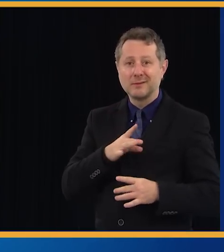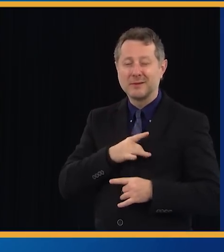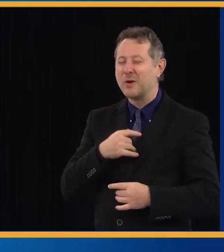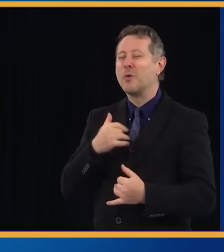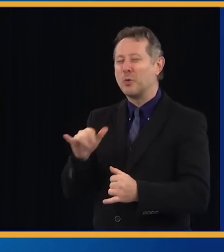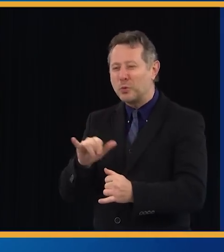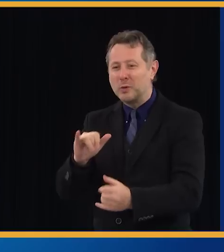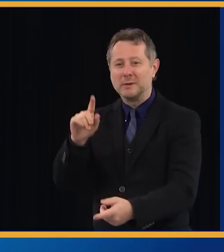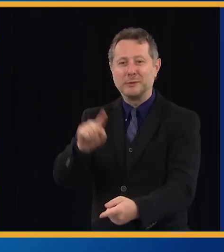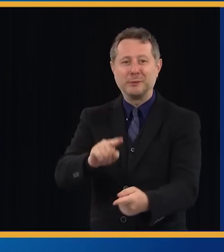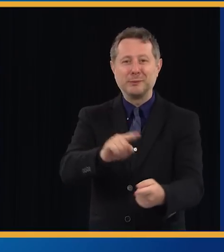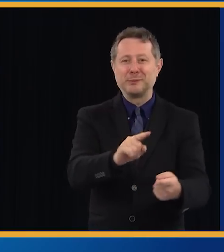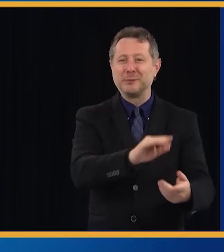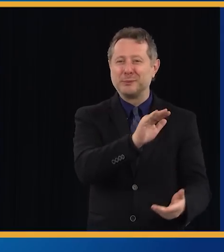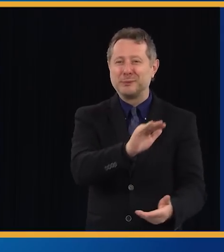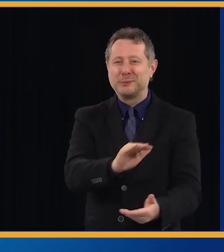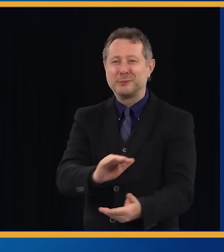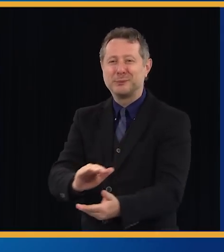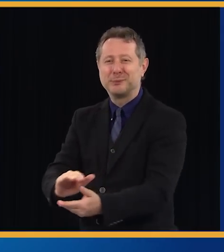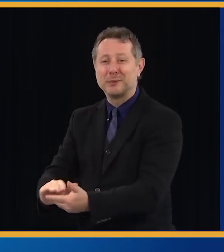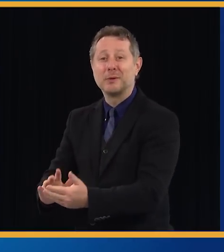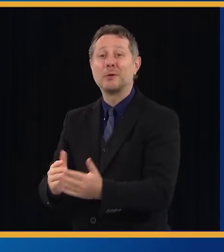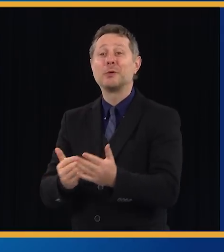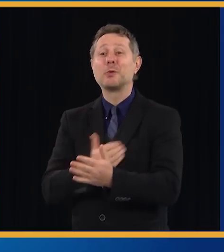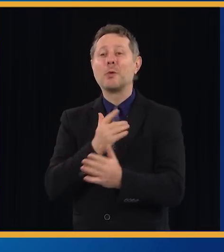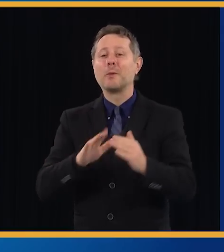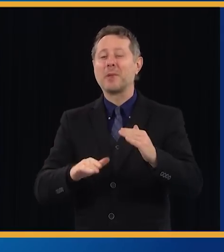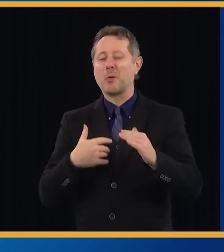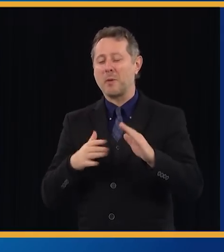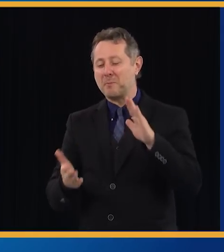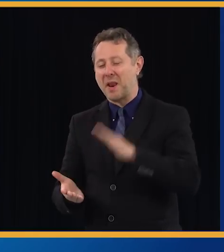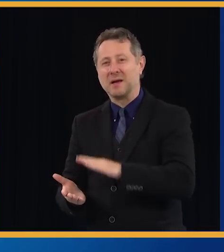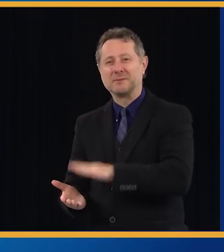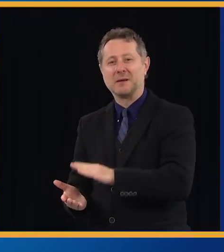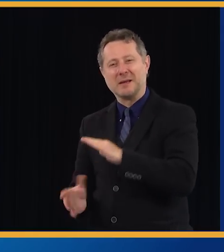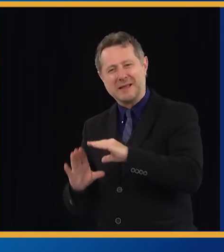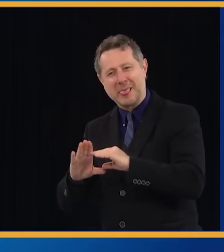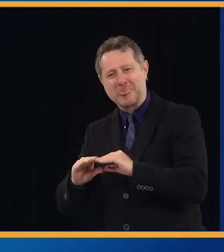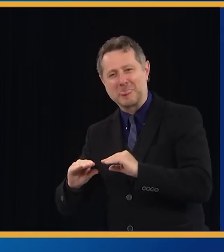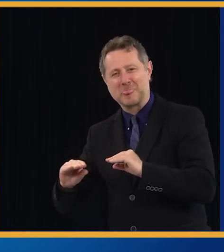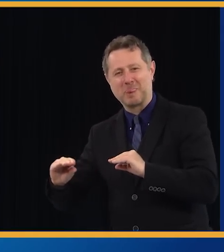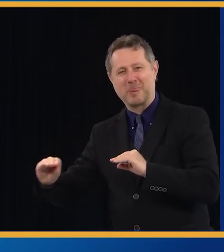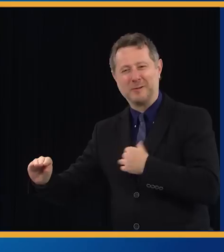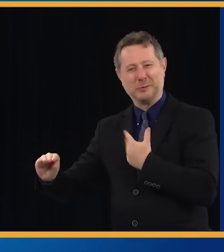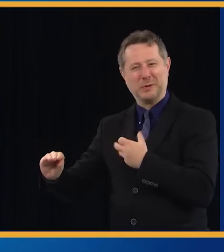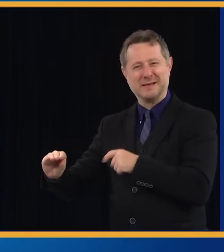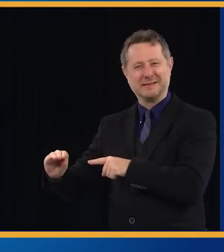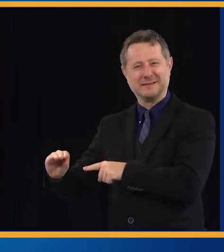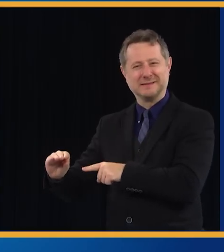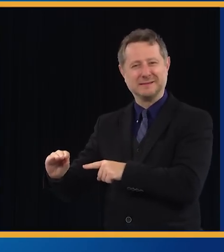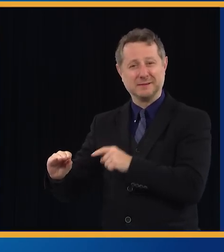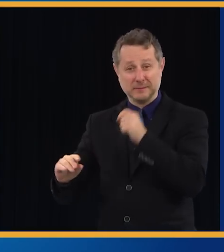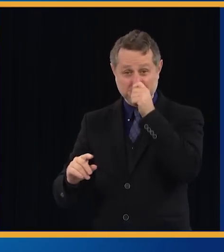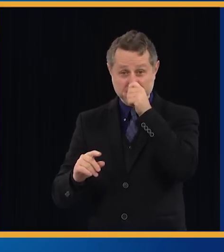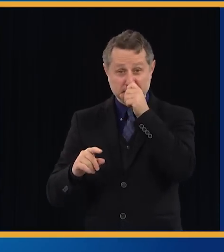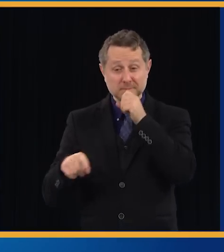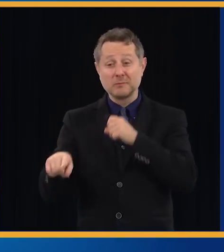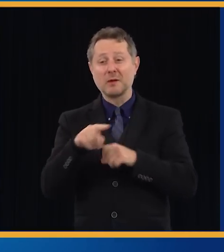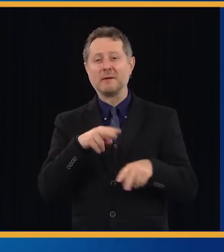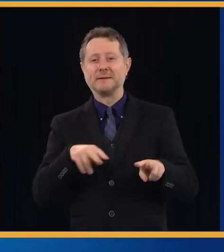a low plateau, if you will, but we don't know what that is, and we don't know when it